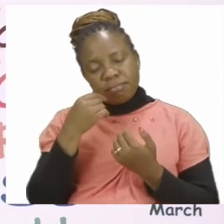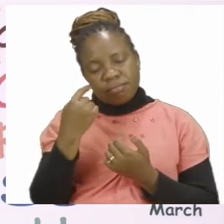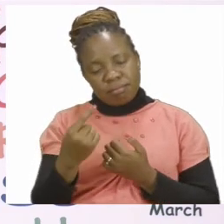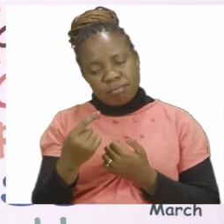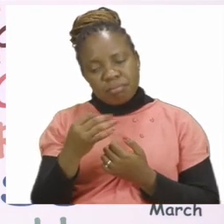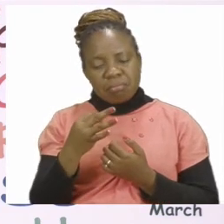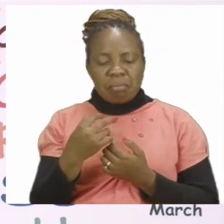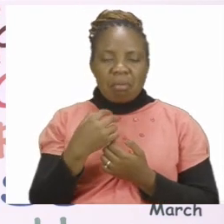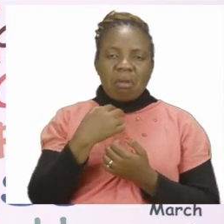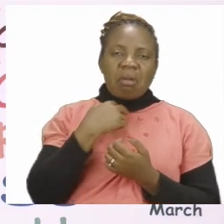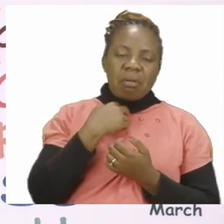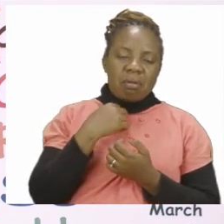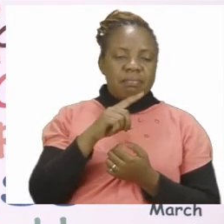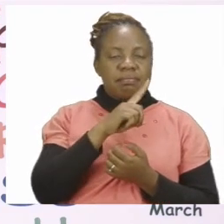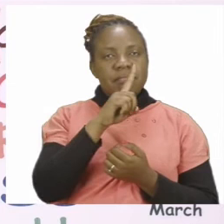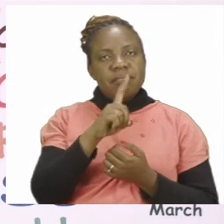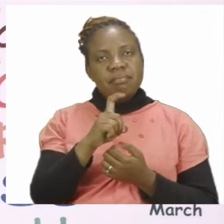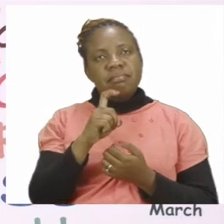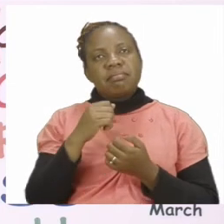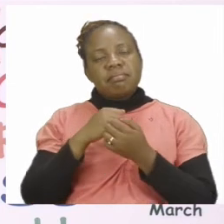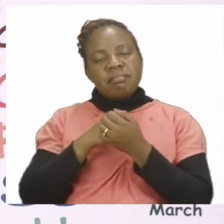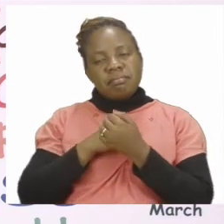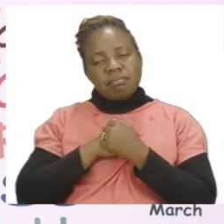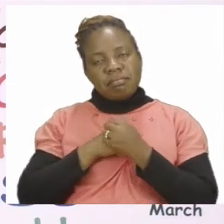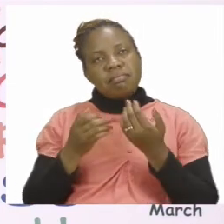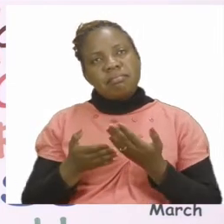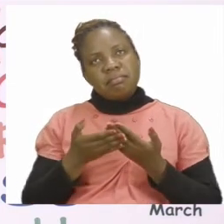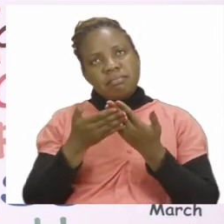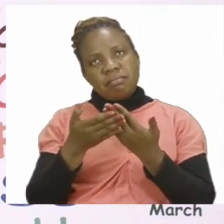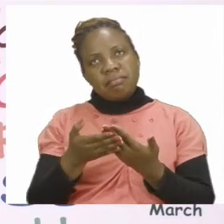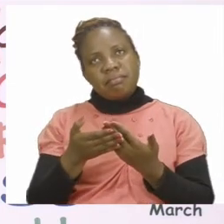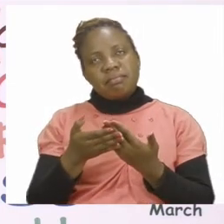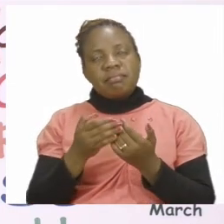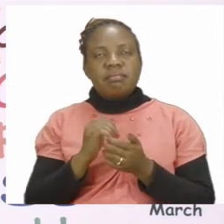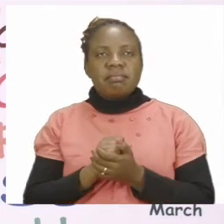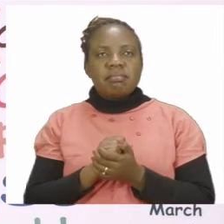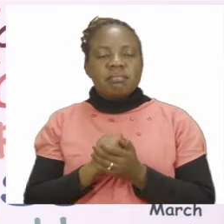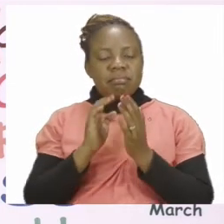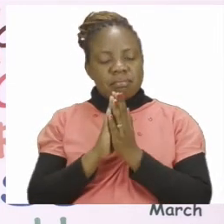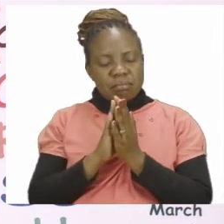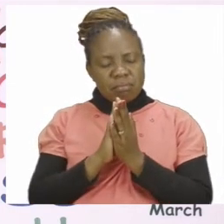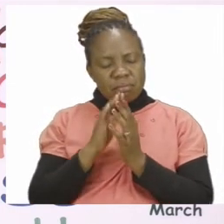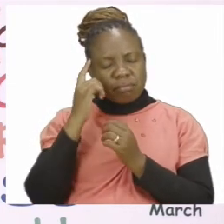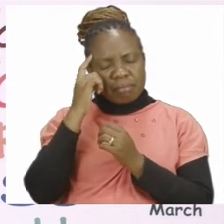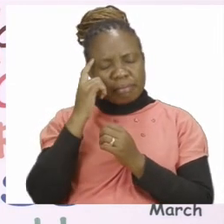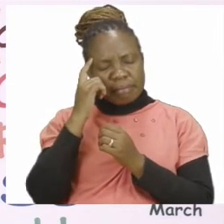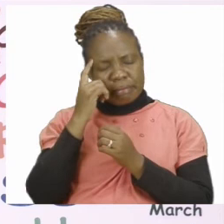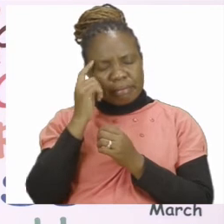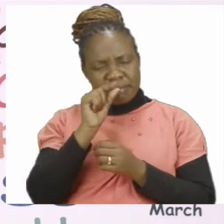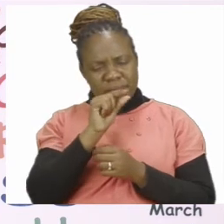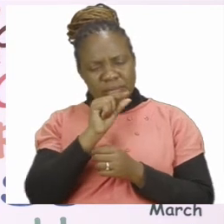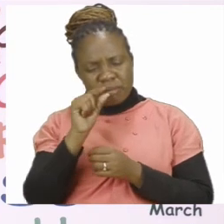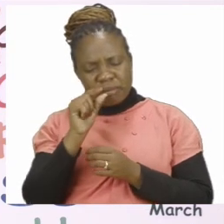help. Please also make sure that you read your sentences out loud so that you can hear